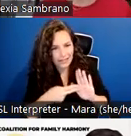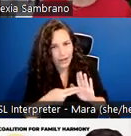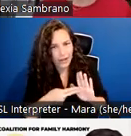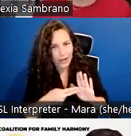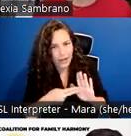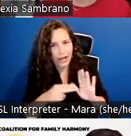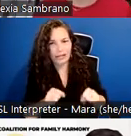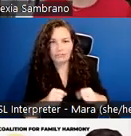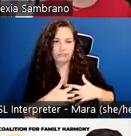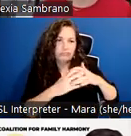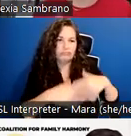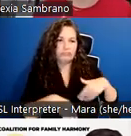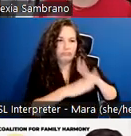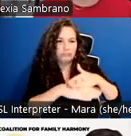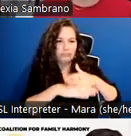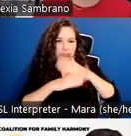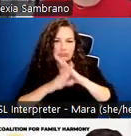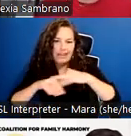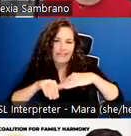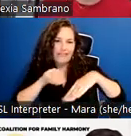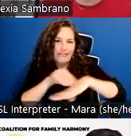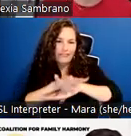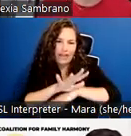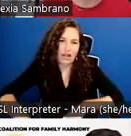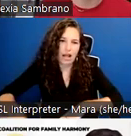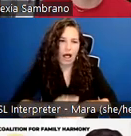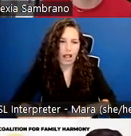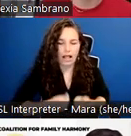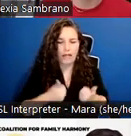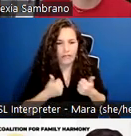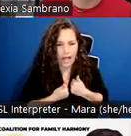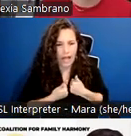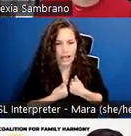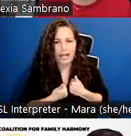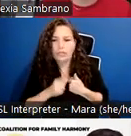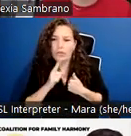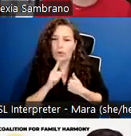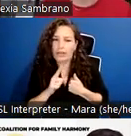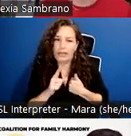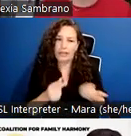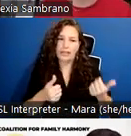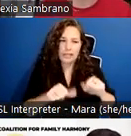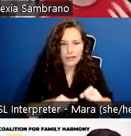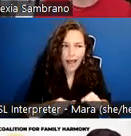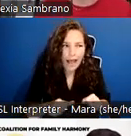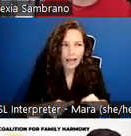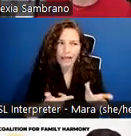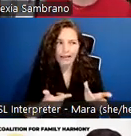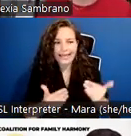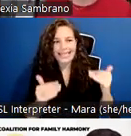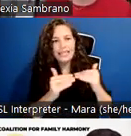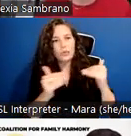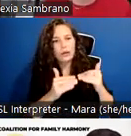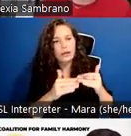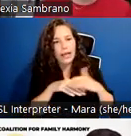every facet of life, pretty much denying trans and gender nonconforming folks the equal opportunity to succeed and be accepted for who they